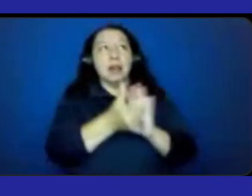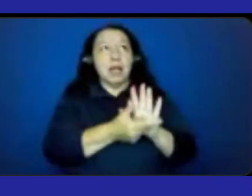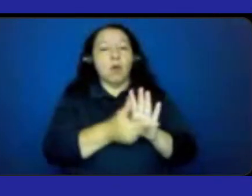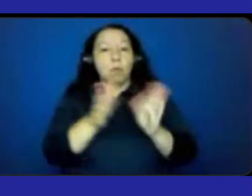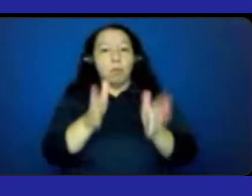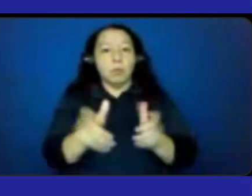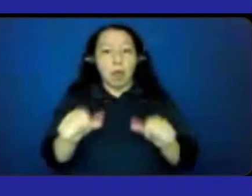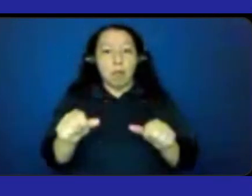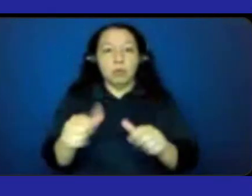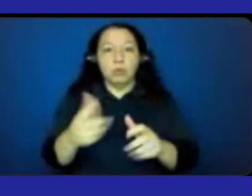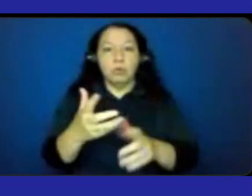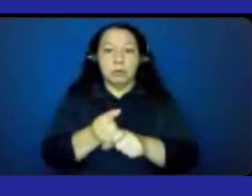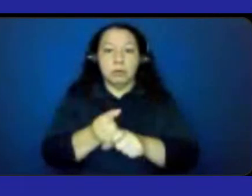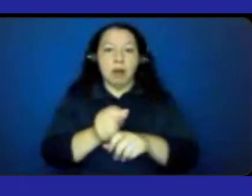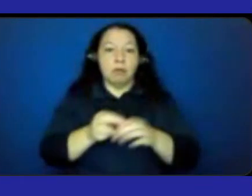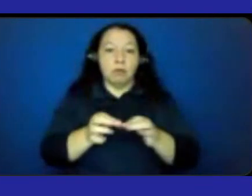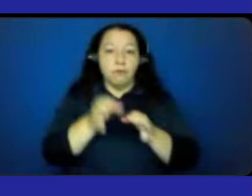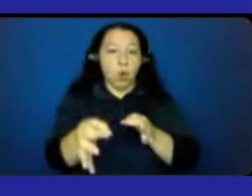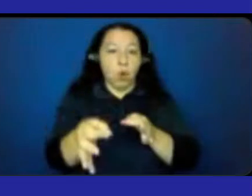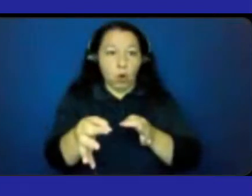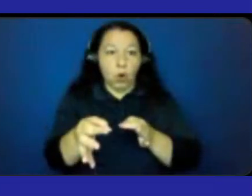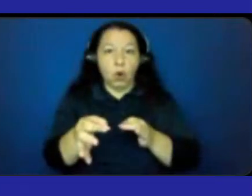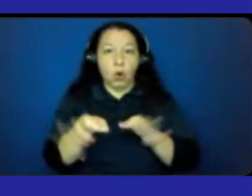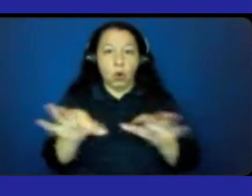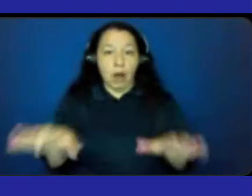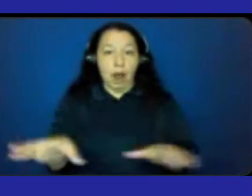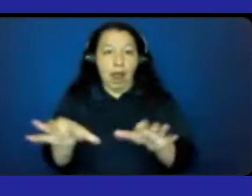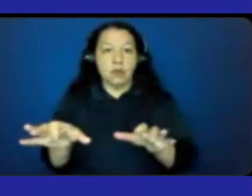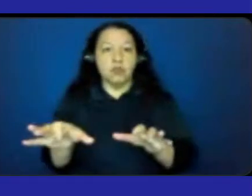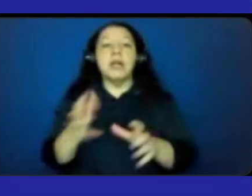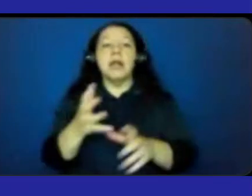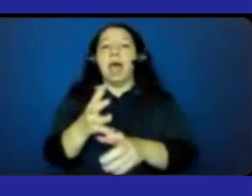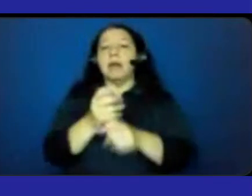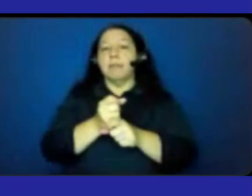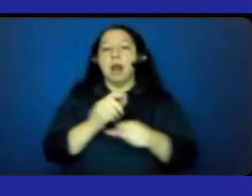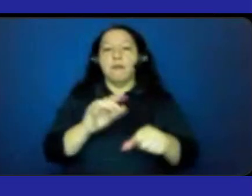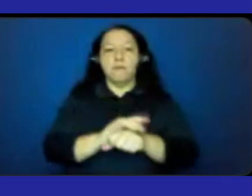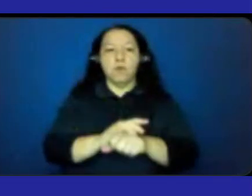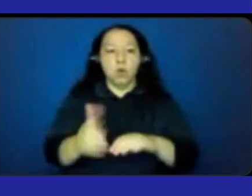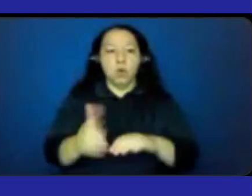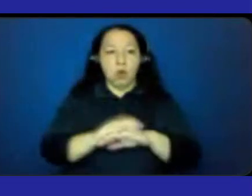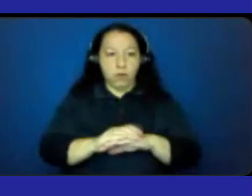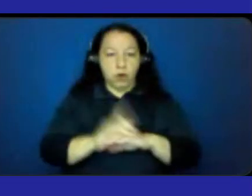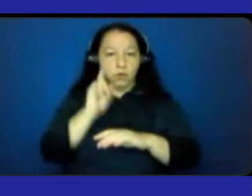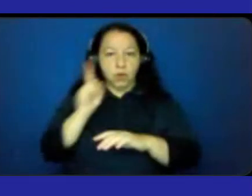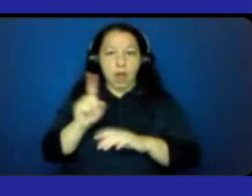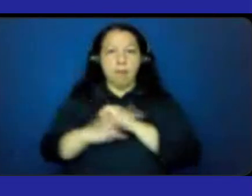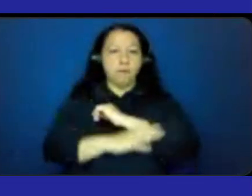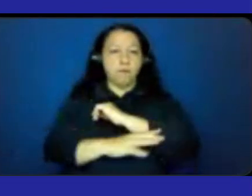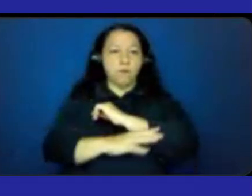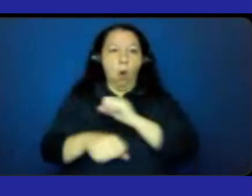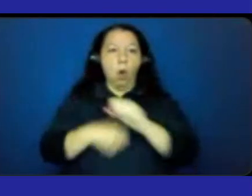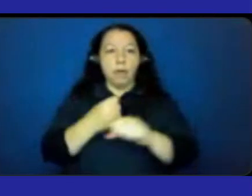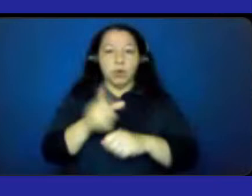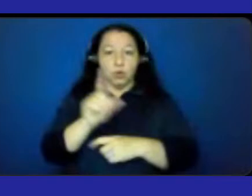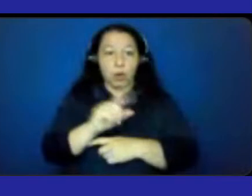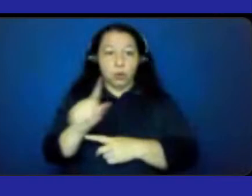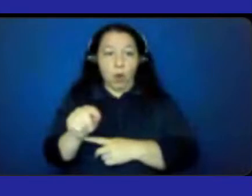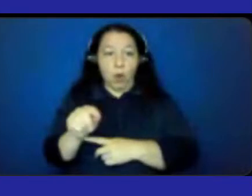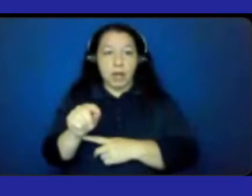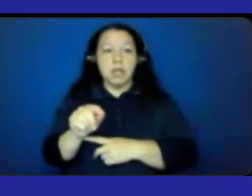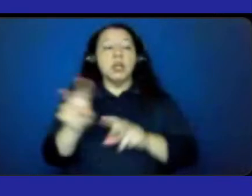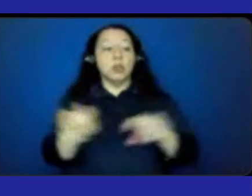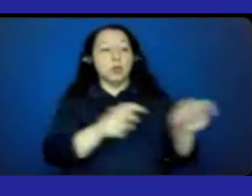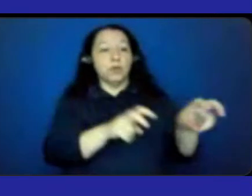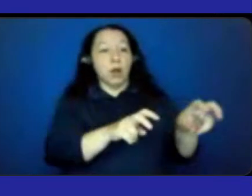attained full Medicaid coverage in the fall of 2020. Subsequently, she was transferred to NYU Langone, where she